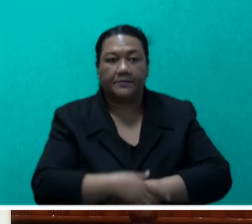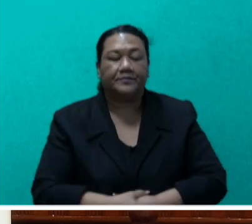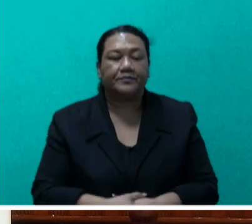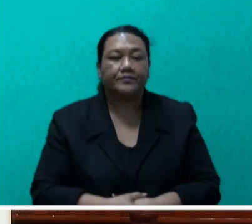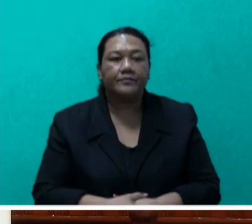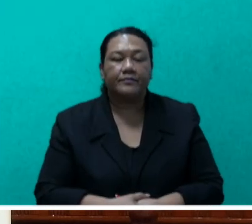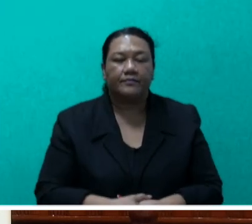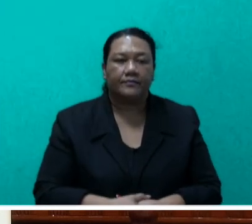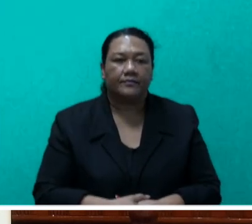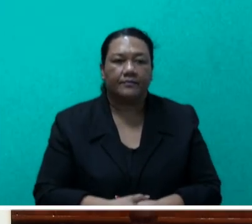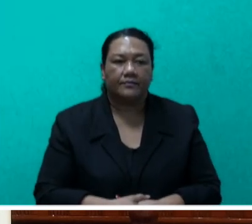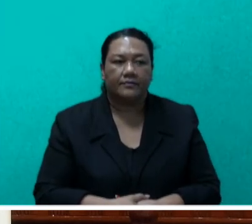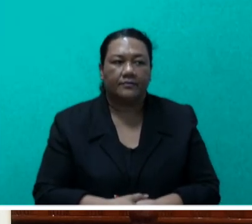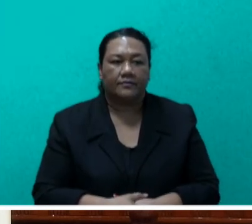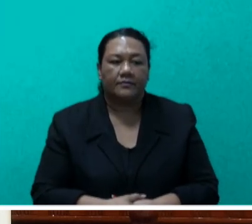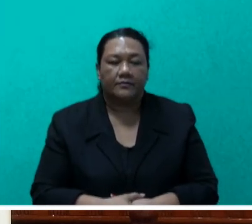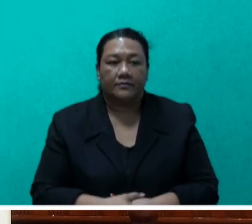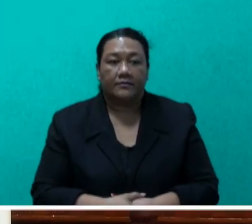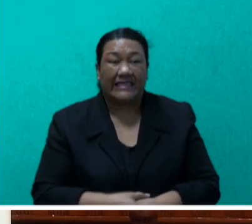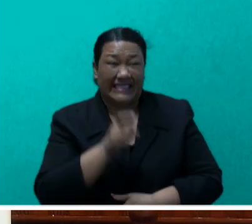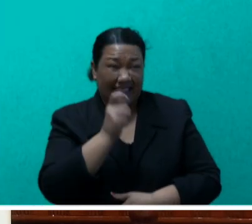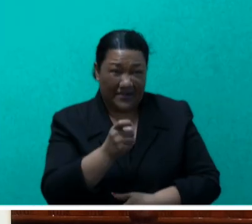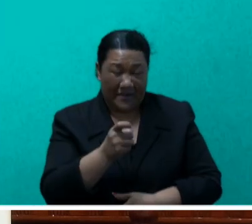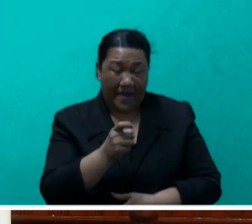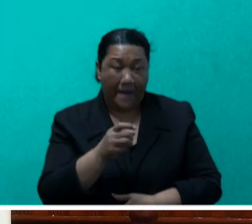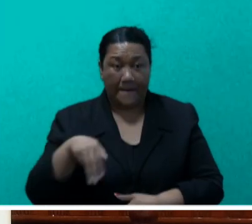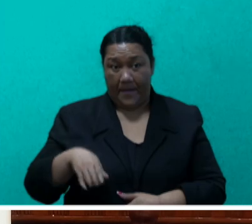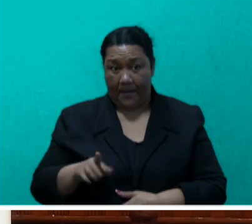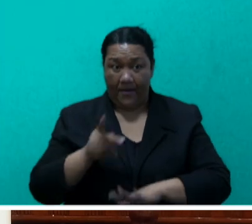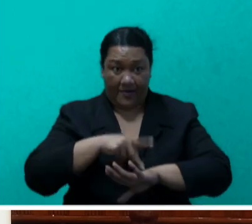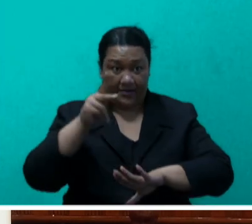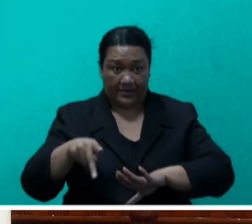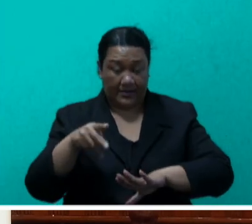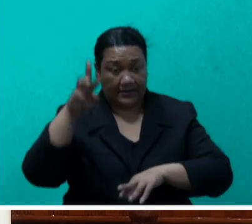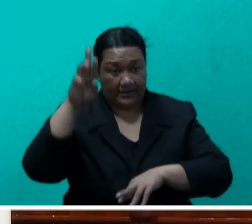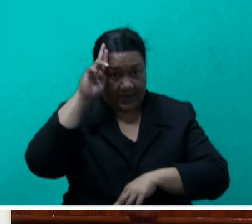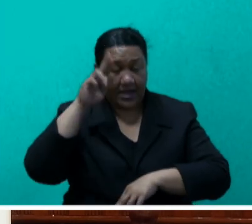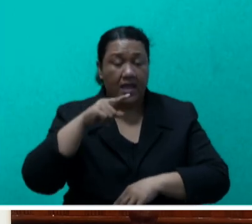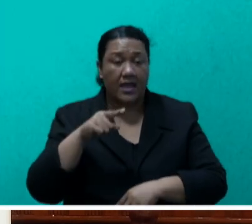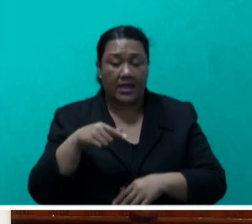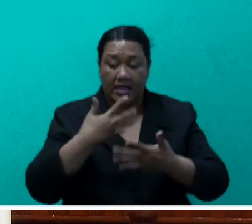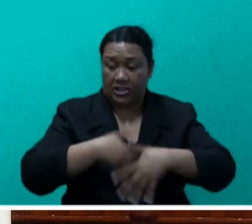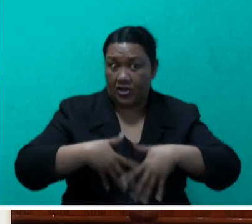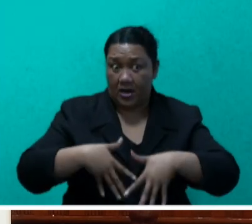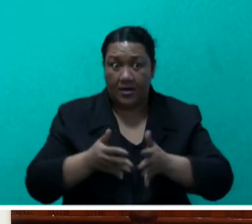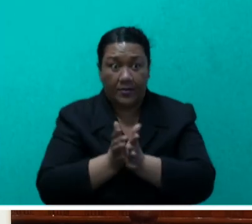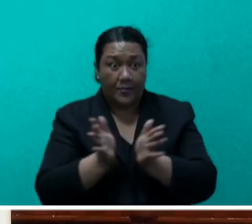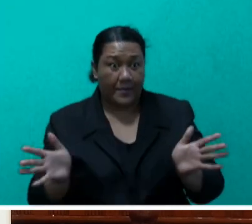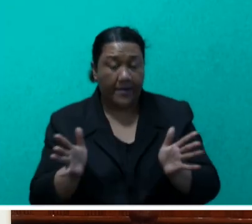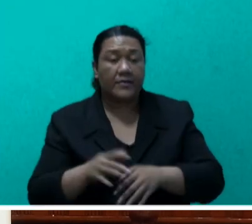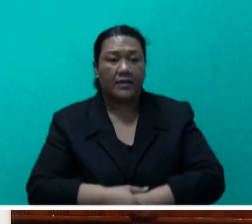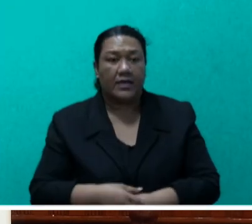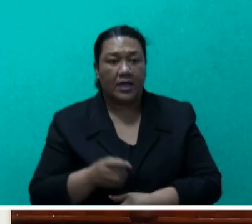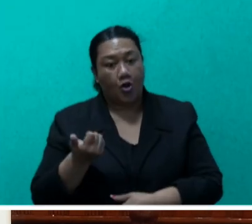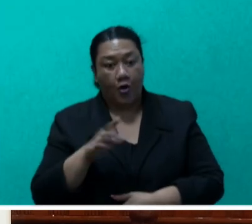Mr. Speaker, sir, if members of this august House and the general public had been to the Fiji Museum